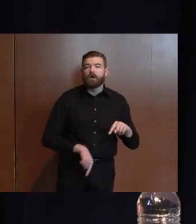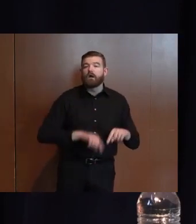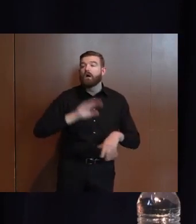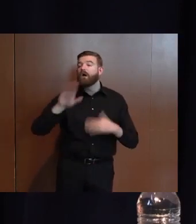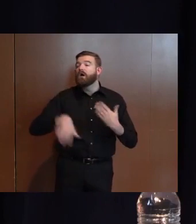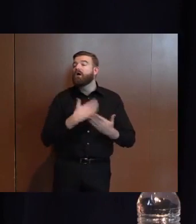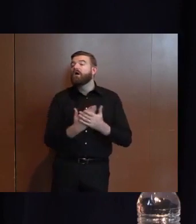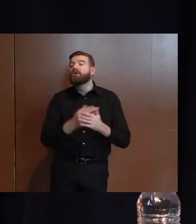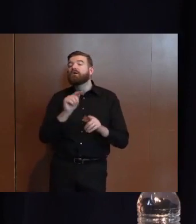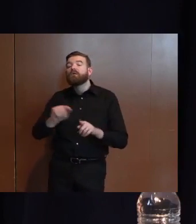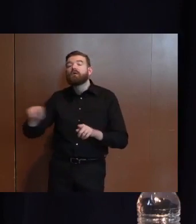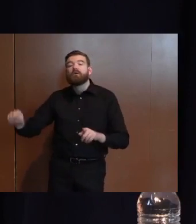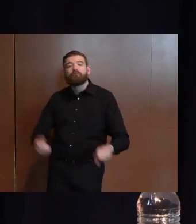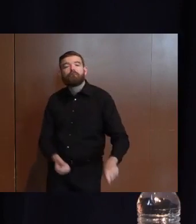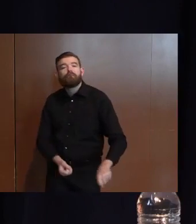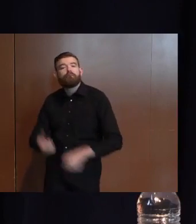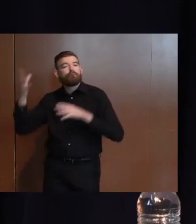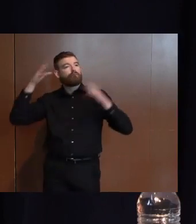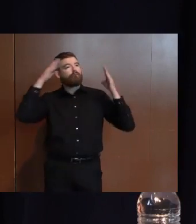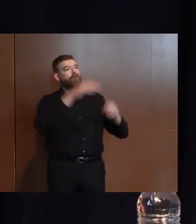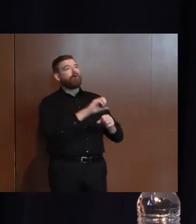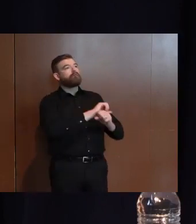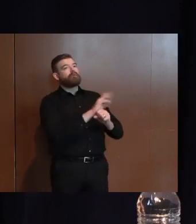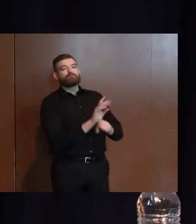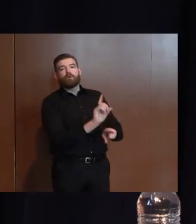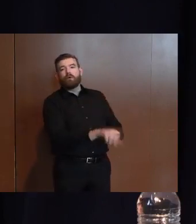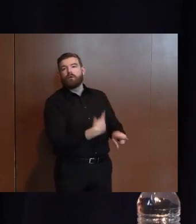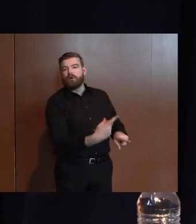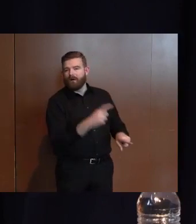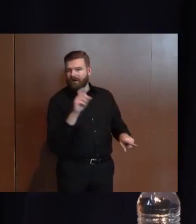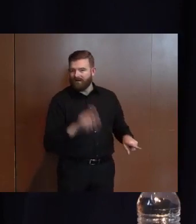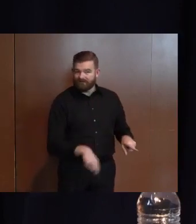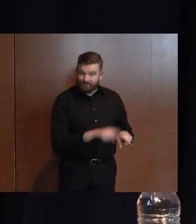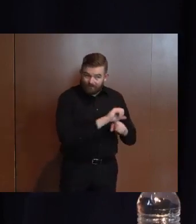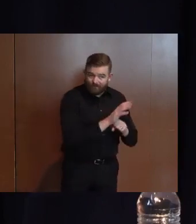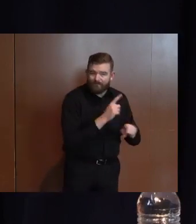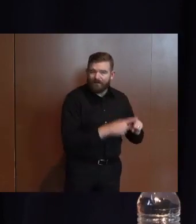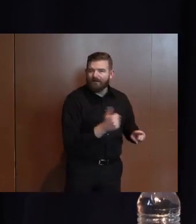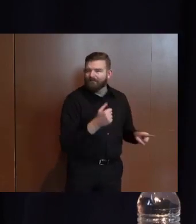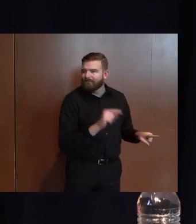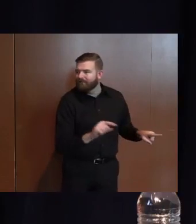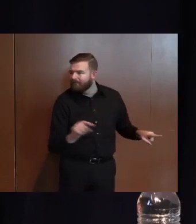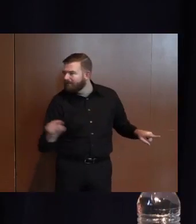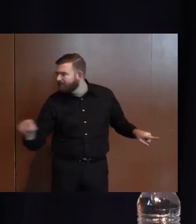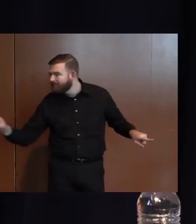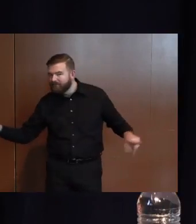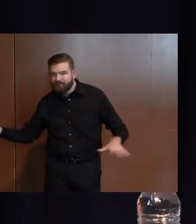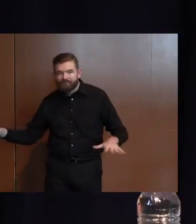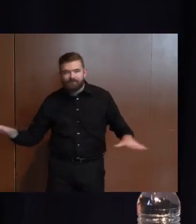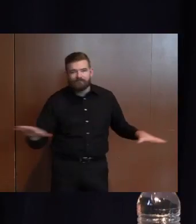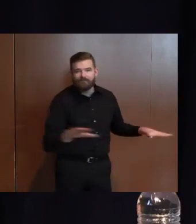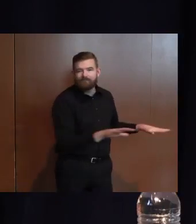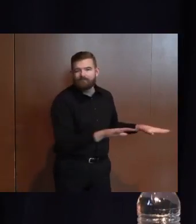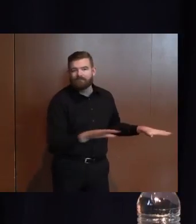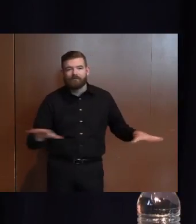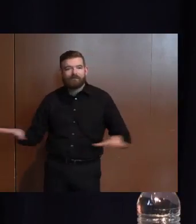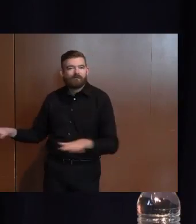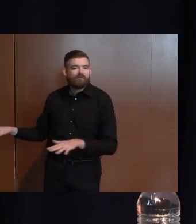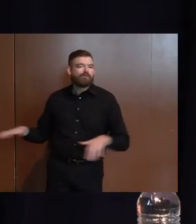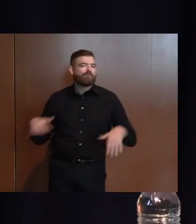They have congestive heart failure. They have appendicitis. So, all of that gets managed, and